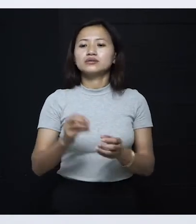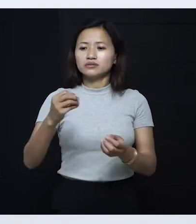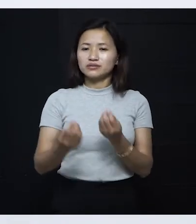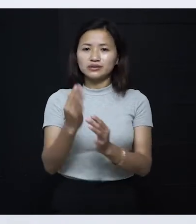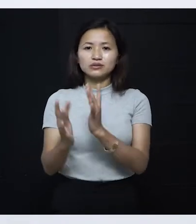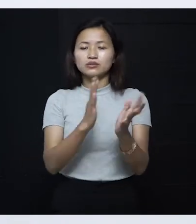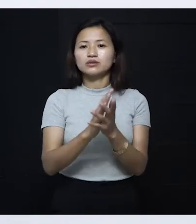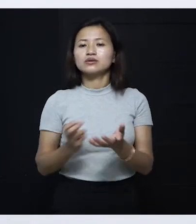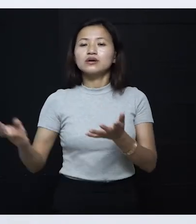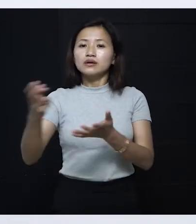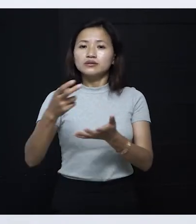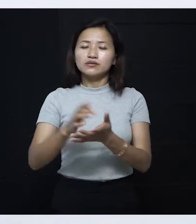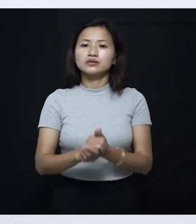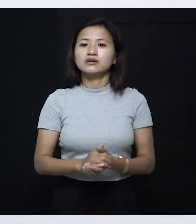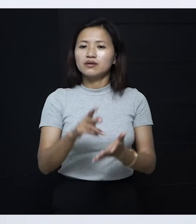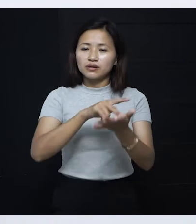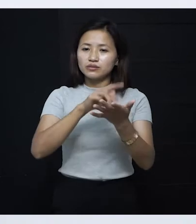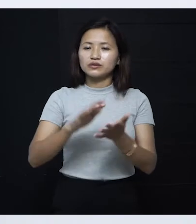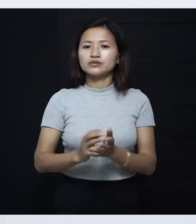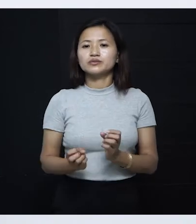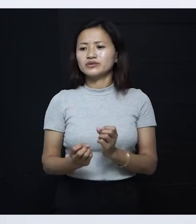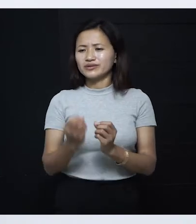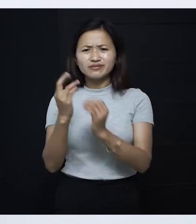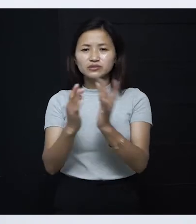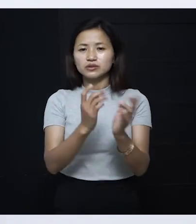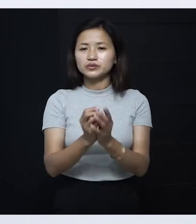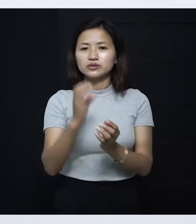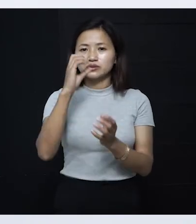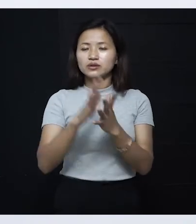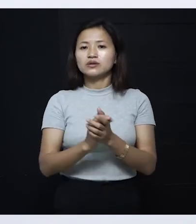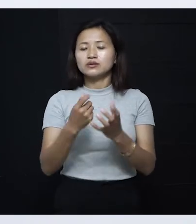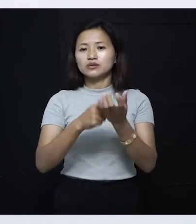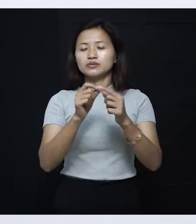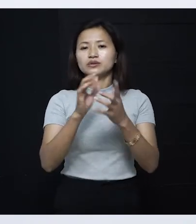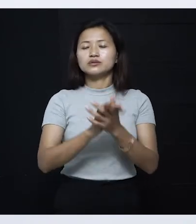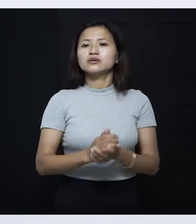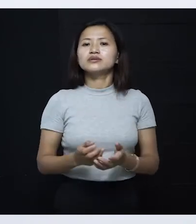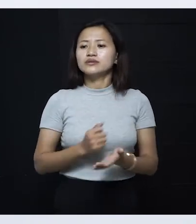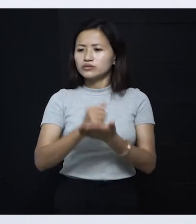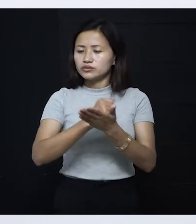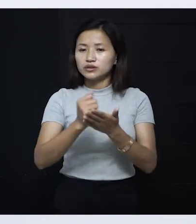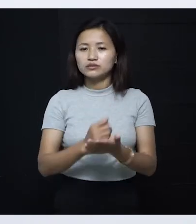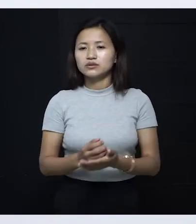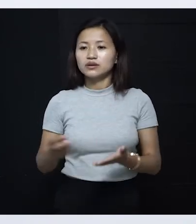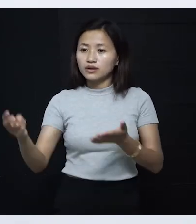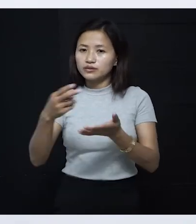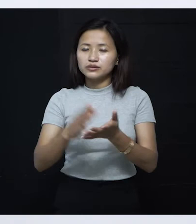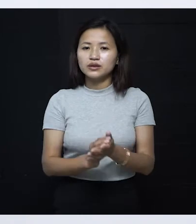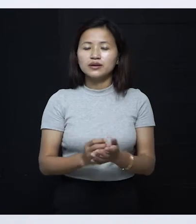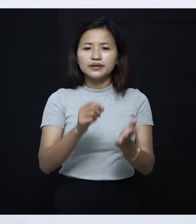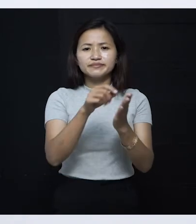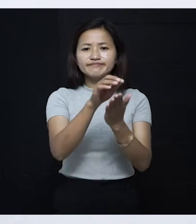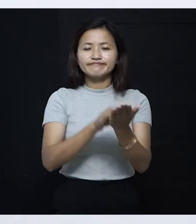are cultivated, okay? Then apart from the crops on the side, they even try to cultivate all those